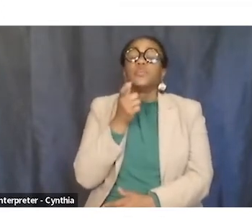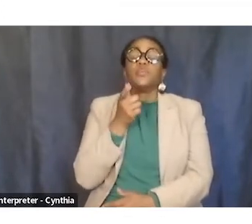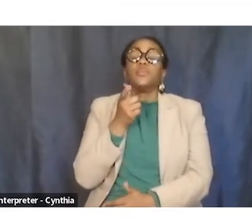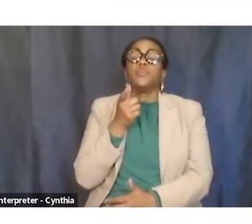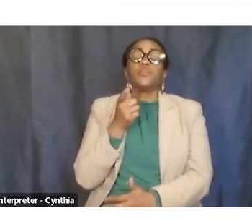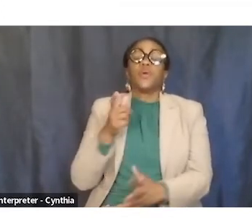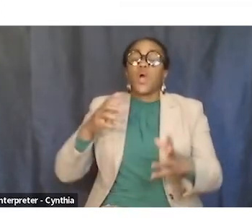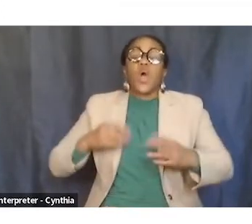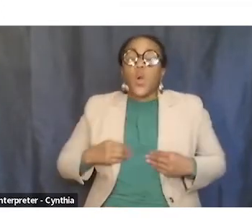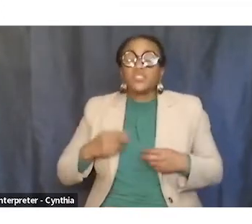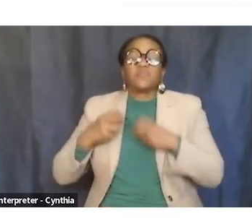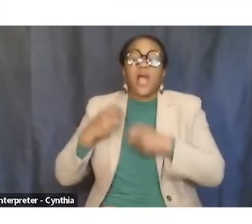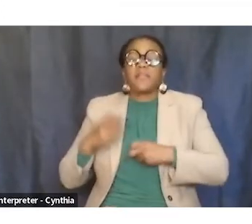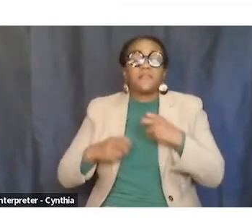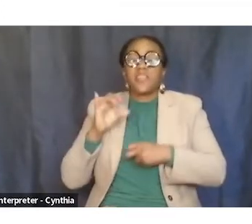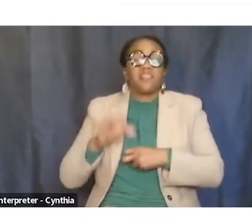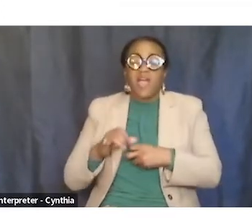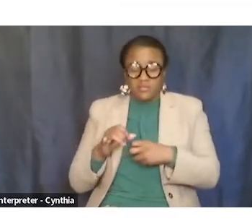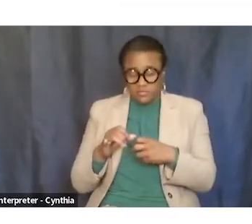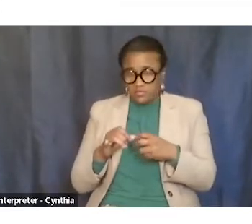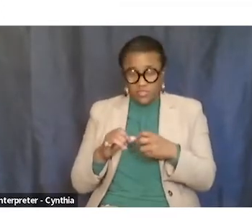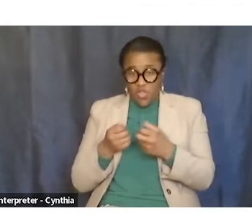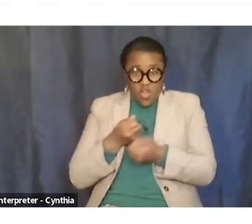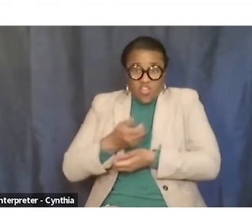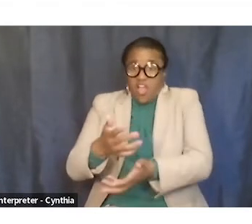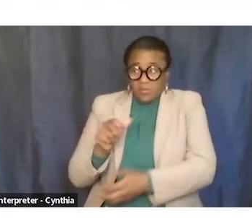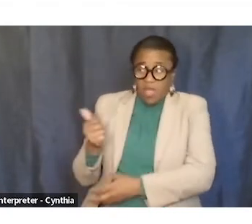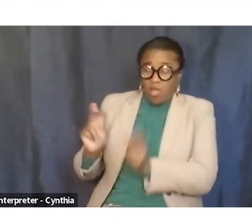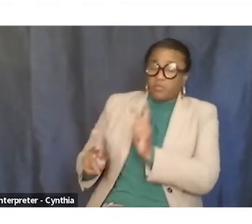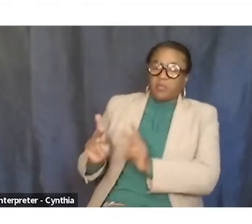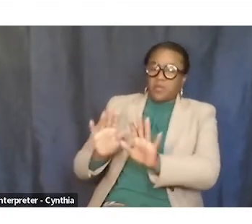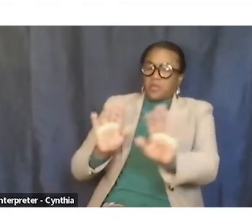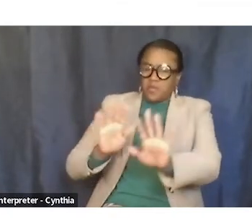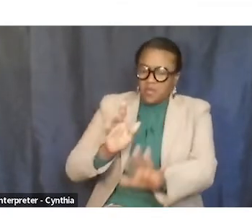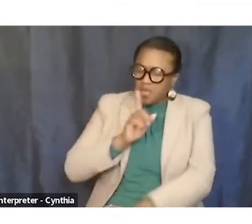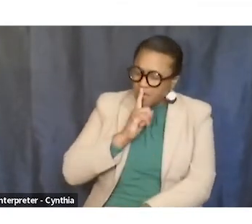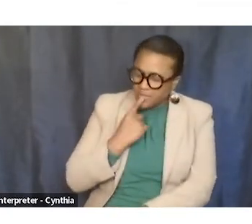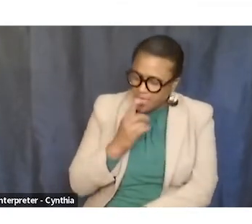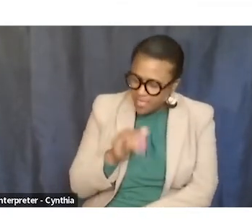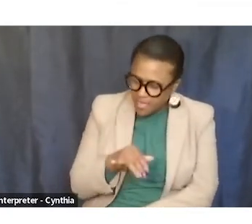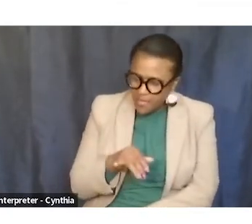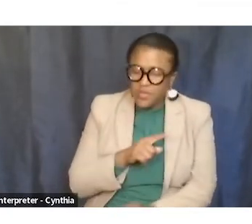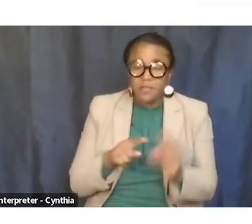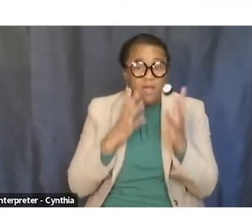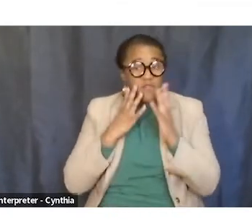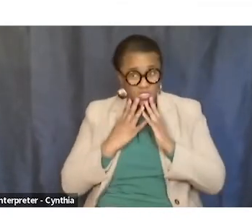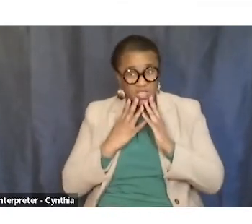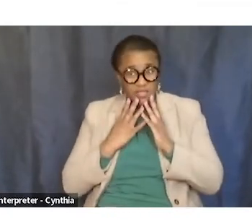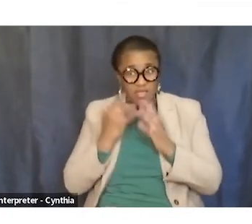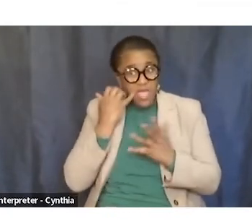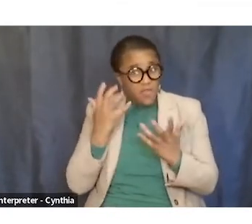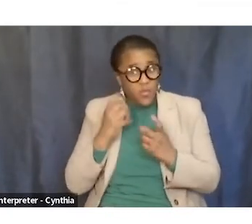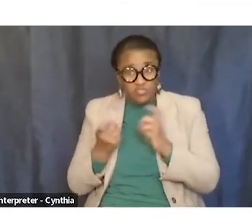have ownership of the problems that really are caused by other people. But unfortunately, if we want to see change,